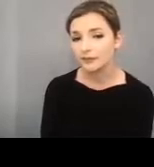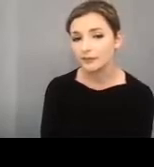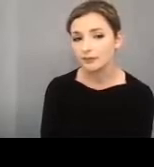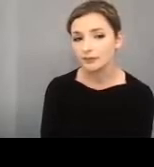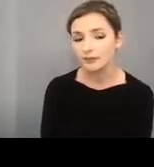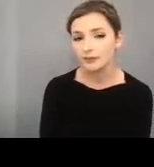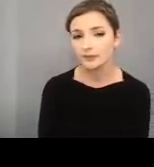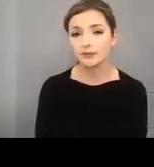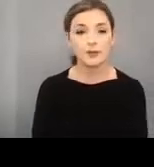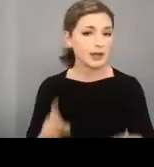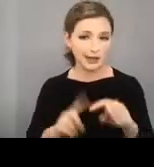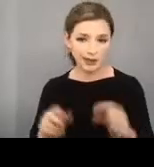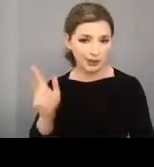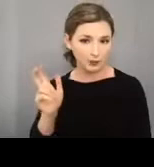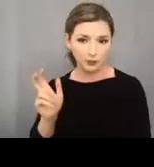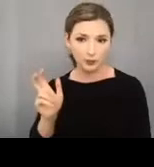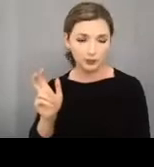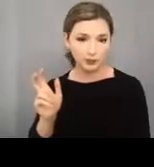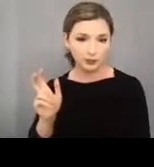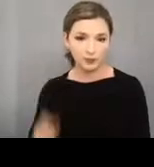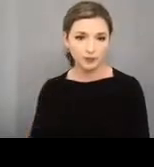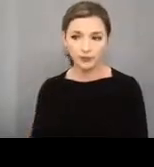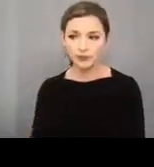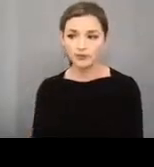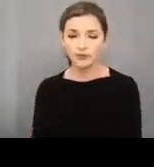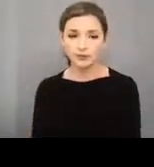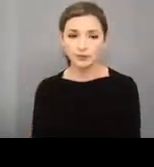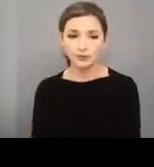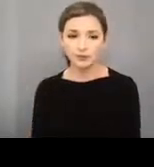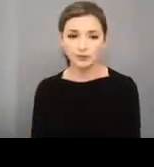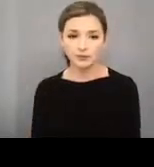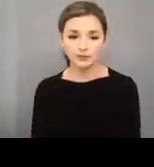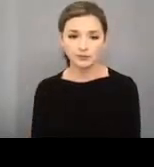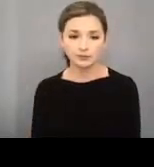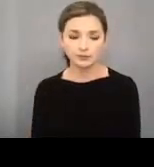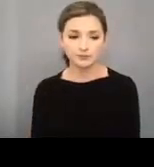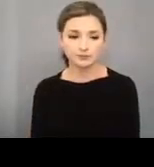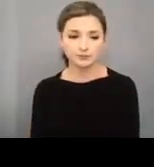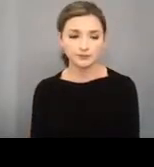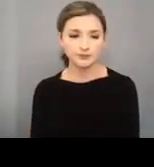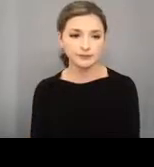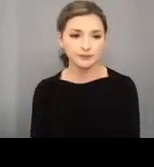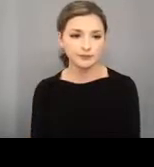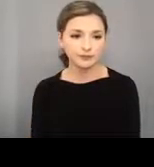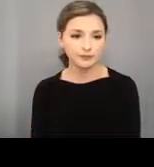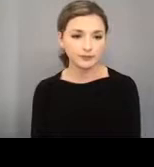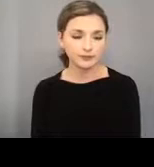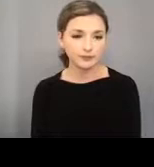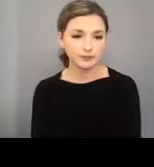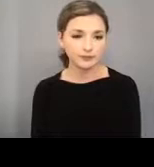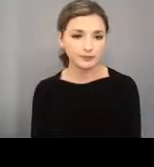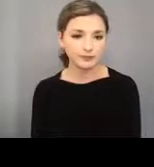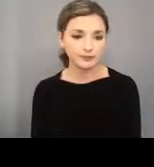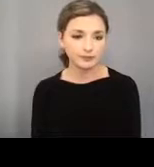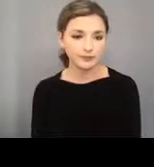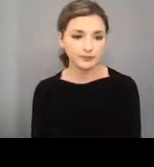places around here too that have platforms for those. Oh, yeah. For example, to be in a place where it doesn't